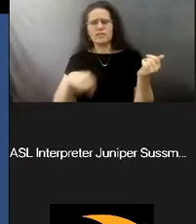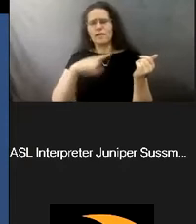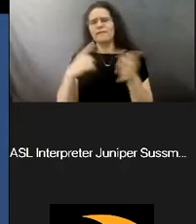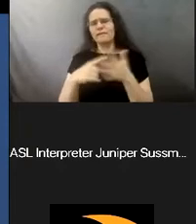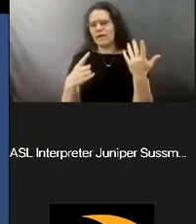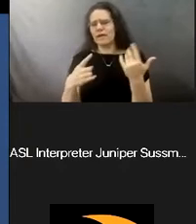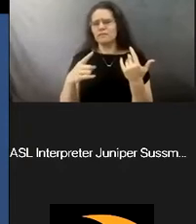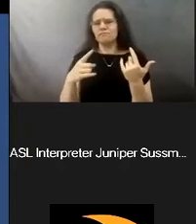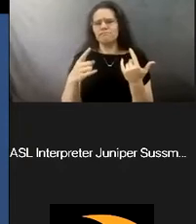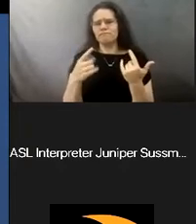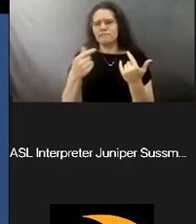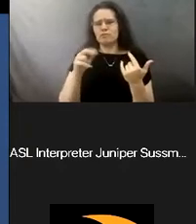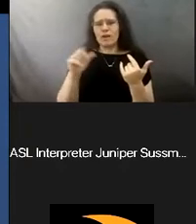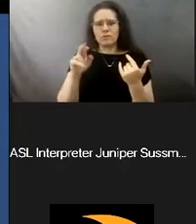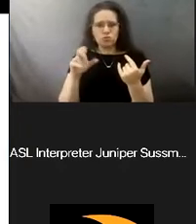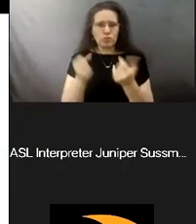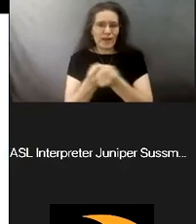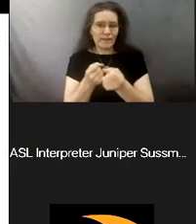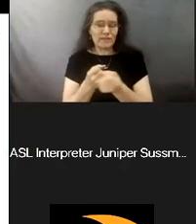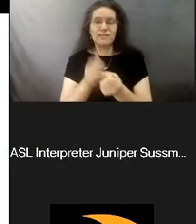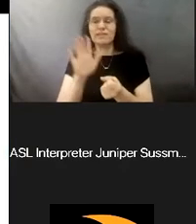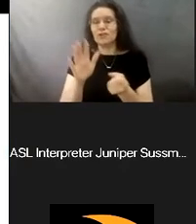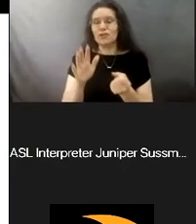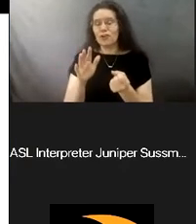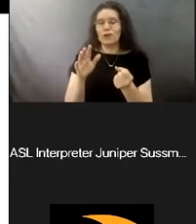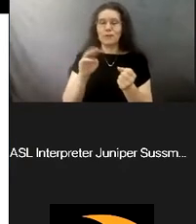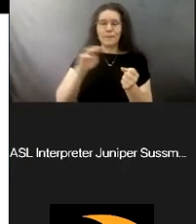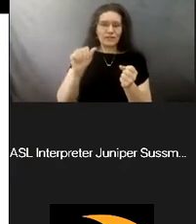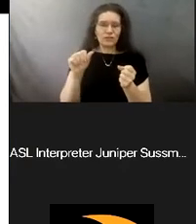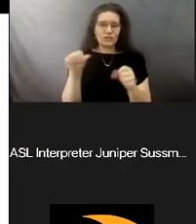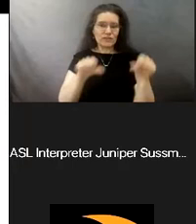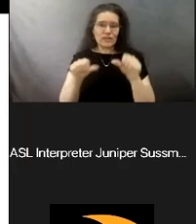from Capital University. So Gina, over to you.